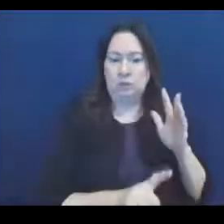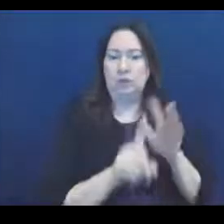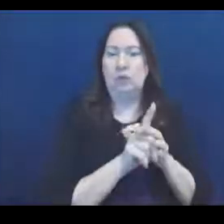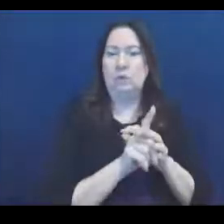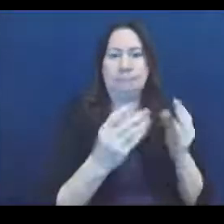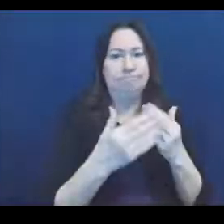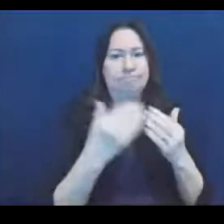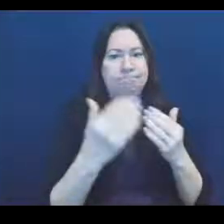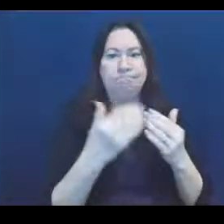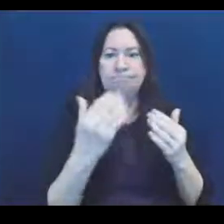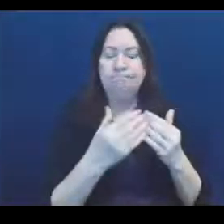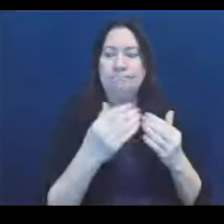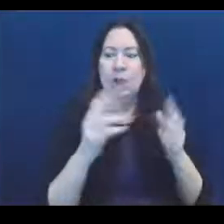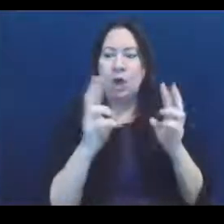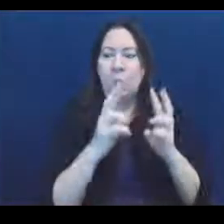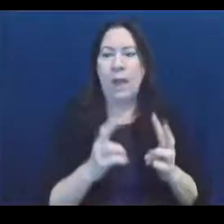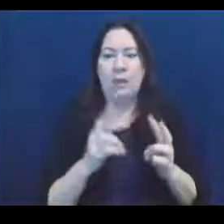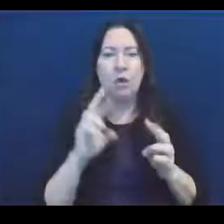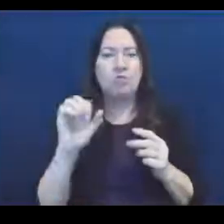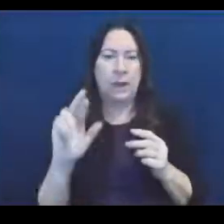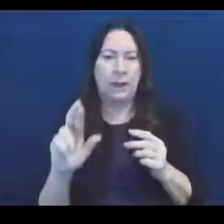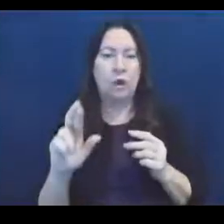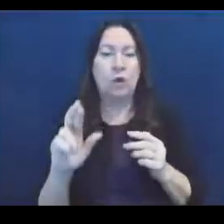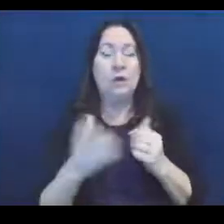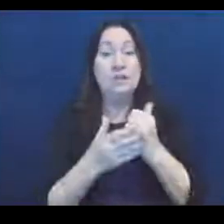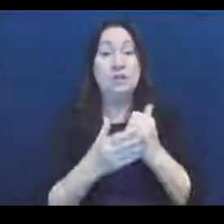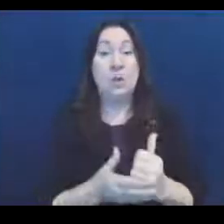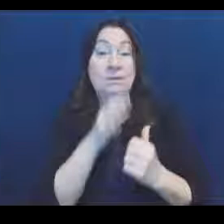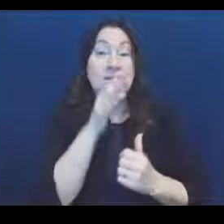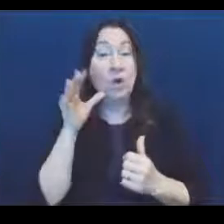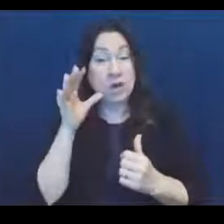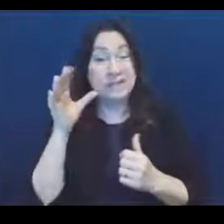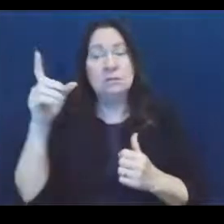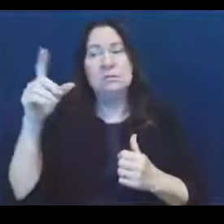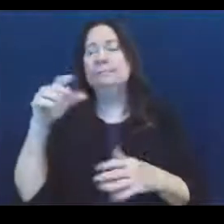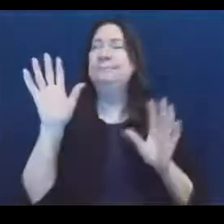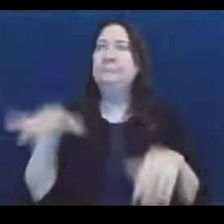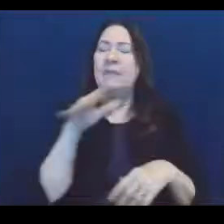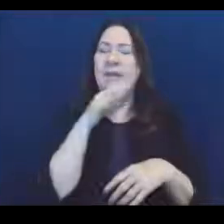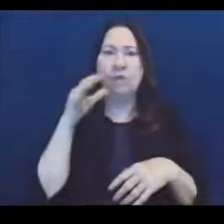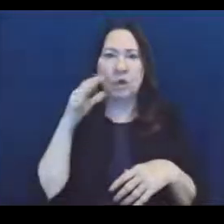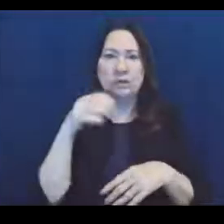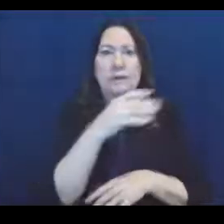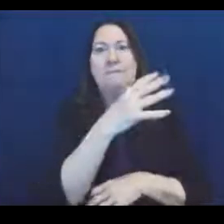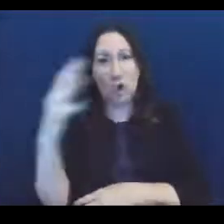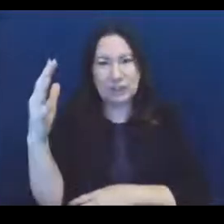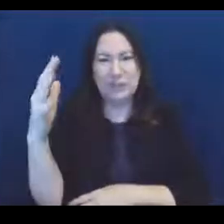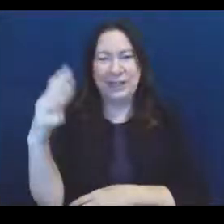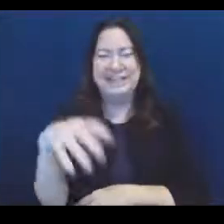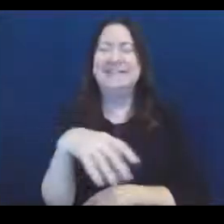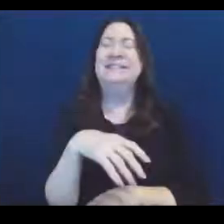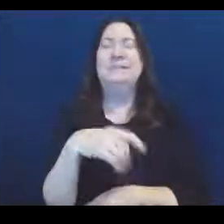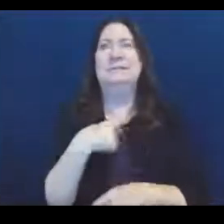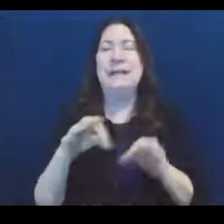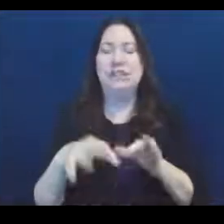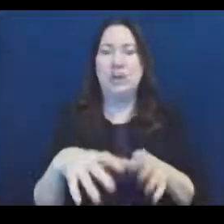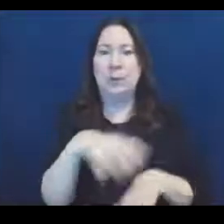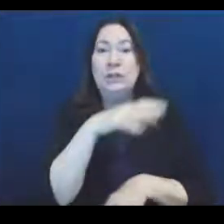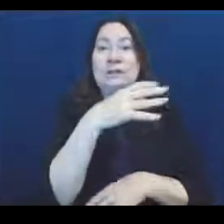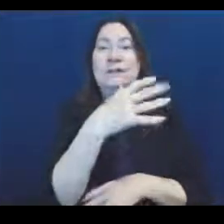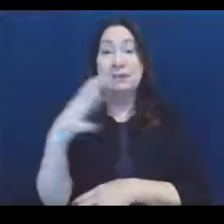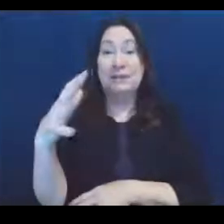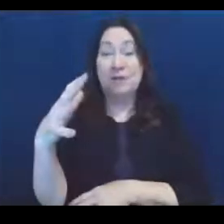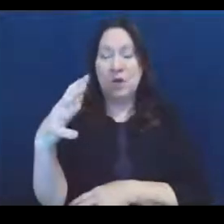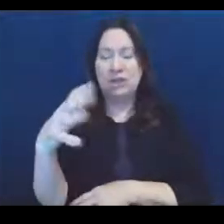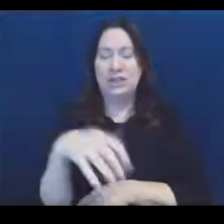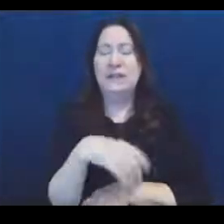radar. So it helps forestry experts to determine where fires are burning, what direction the smoke plumes are moving.